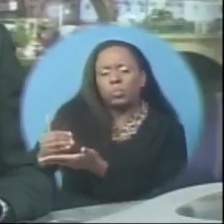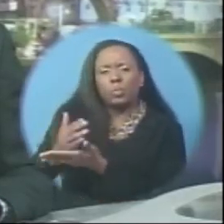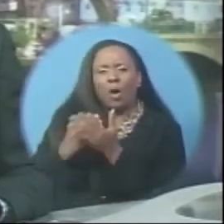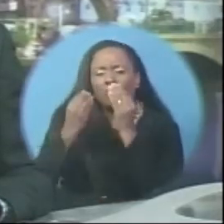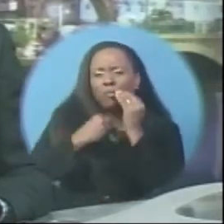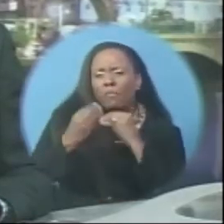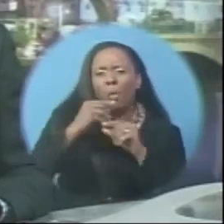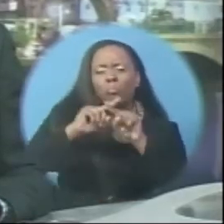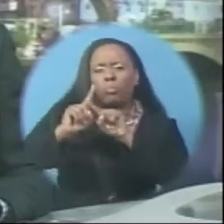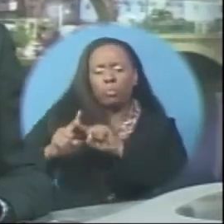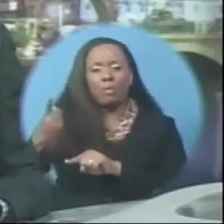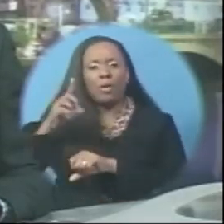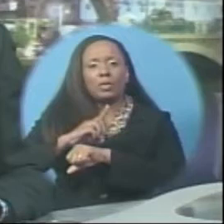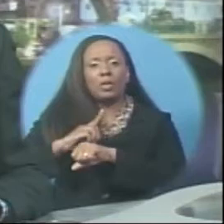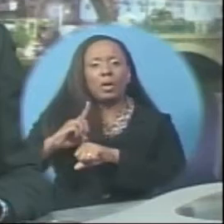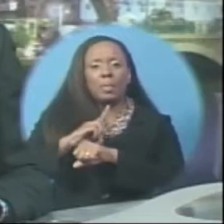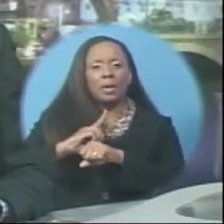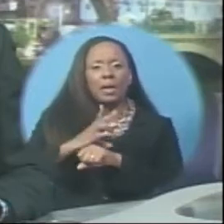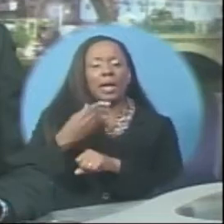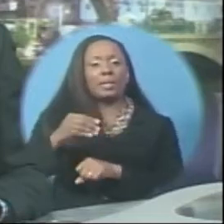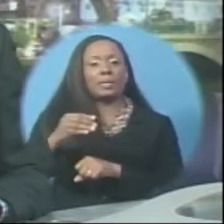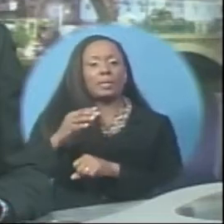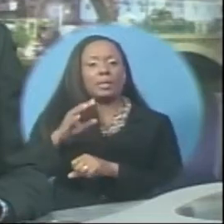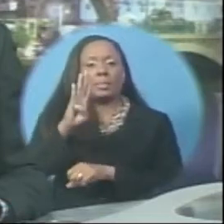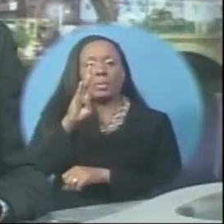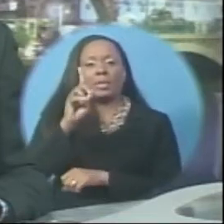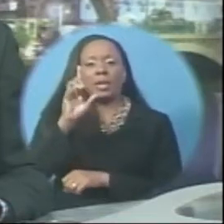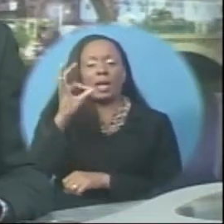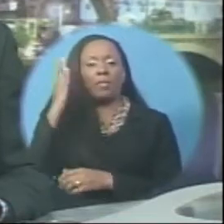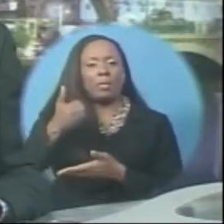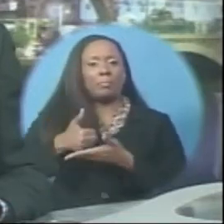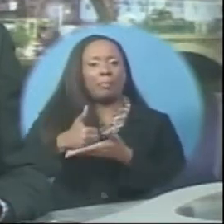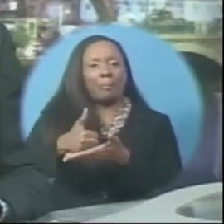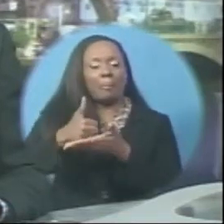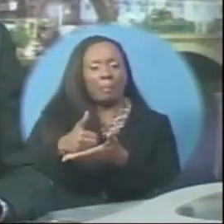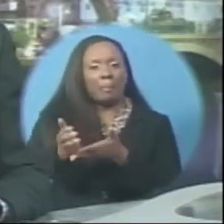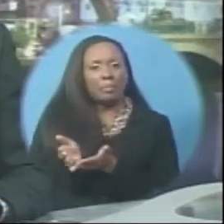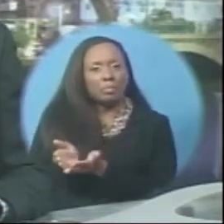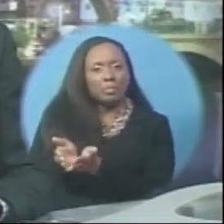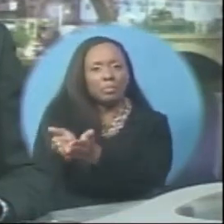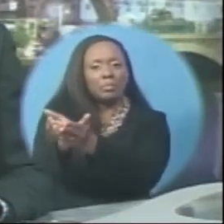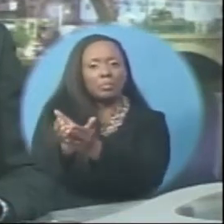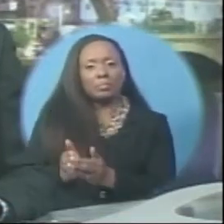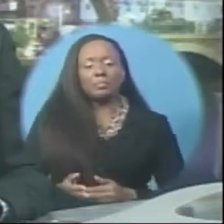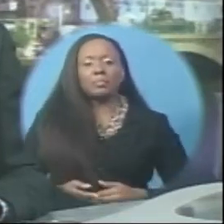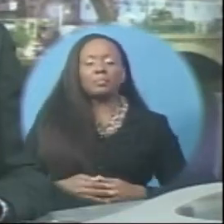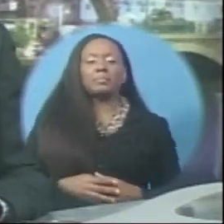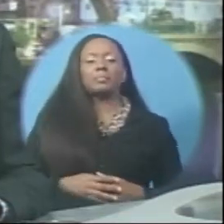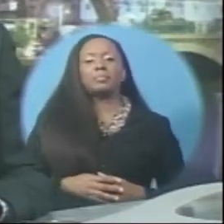Force, but Ms. Bishop notes that the relief effort will need to continue.